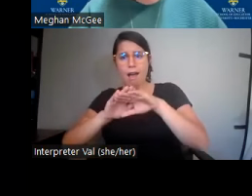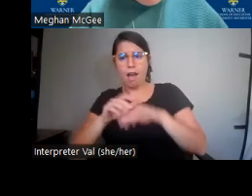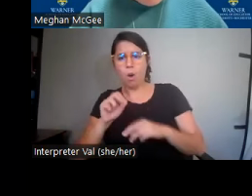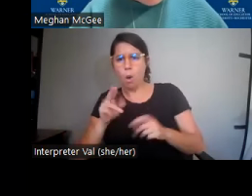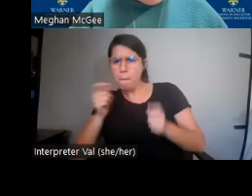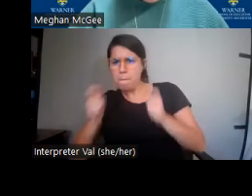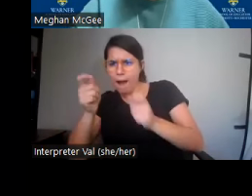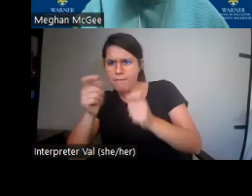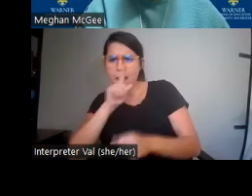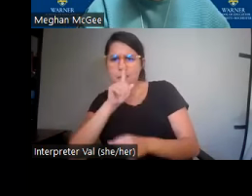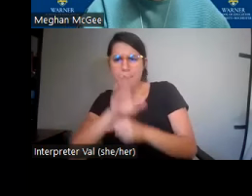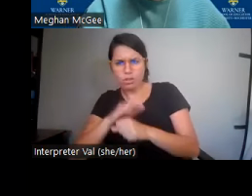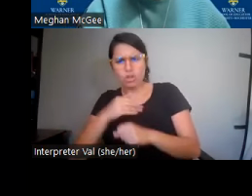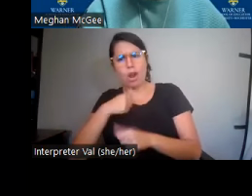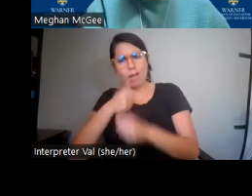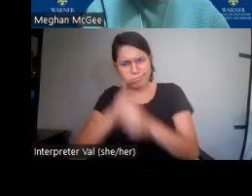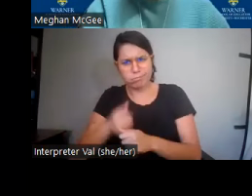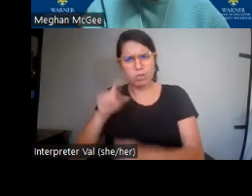are trauma-informed.